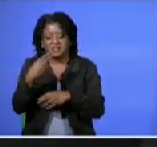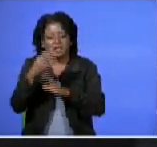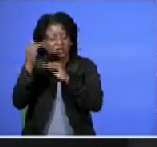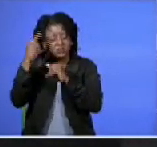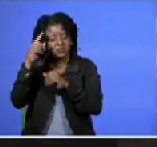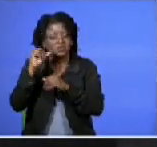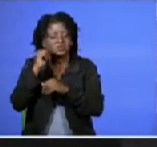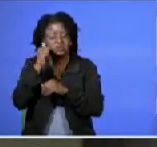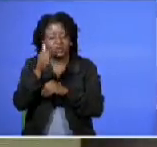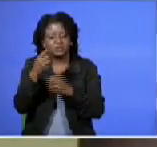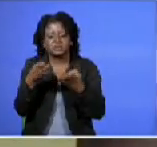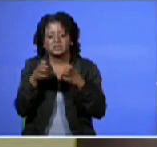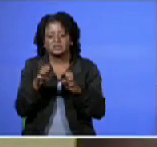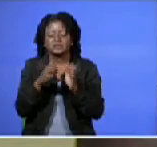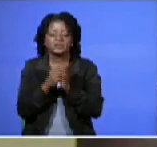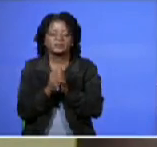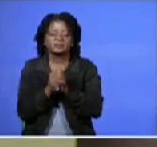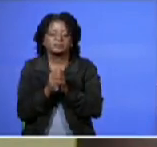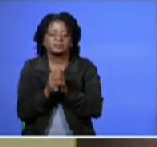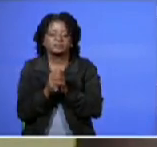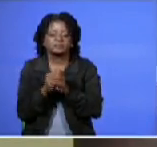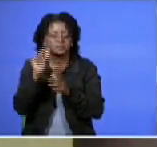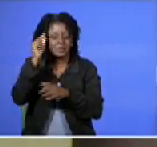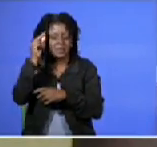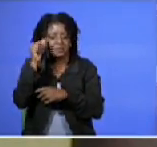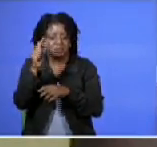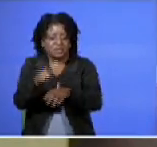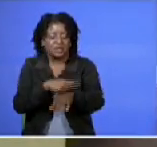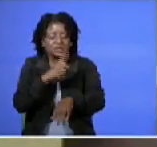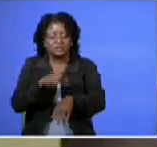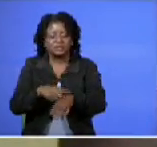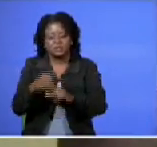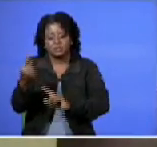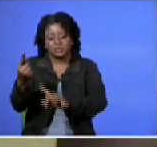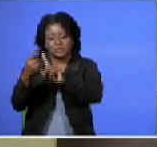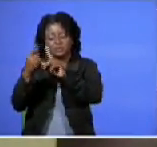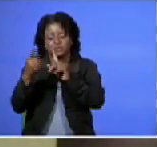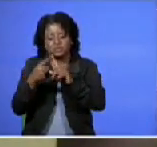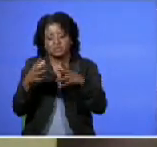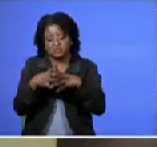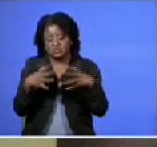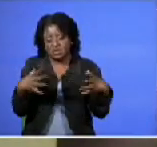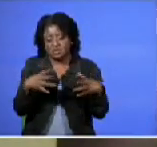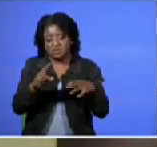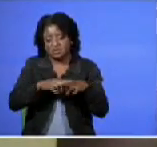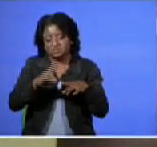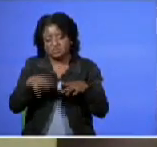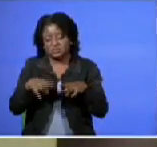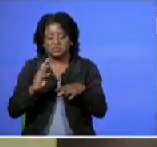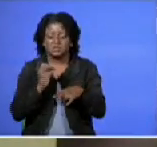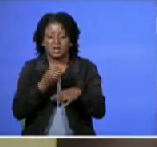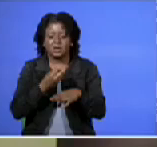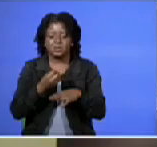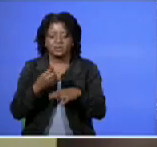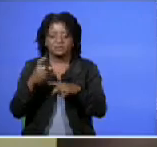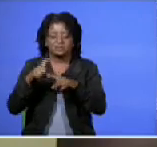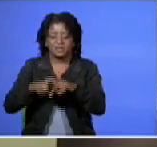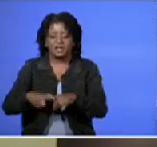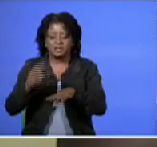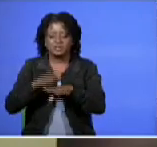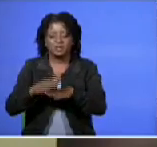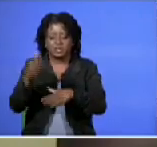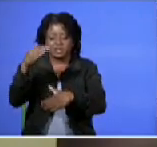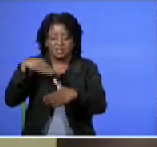event. The government's long-term goal is to drastically reduce our reliance on imports by